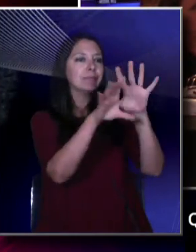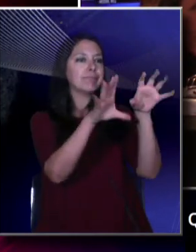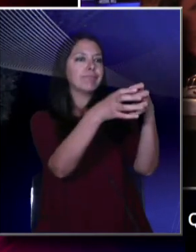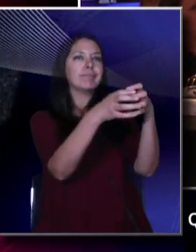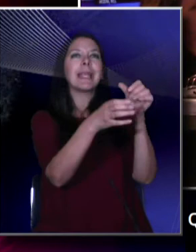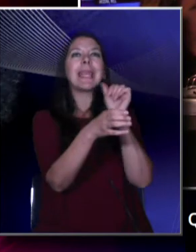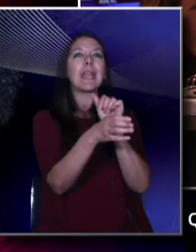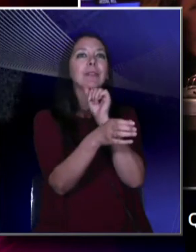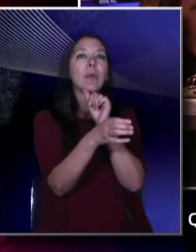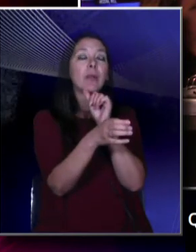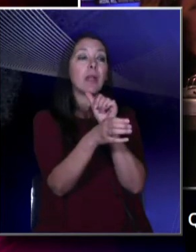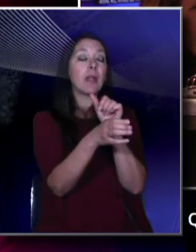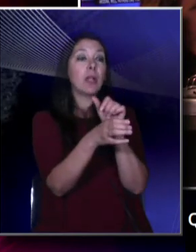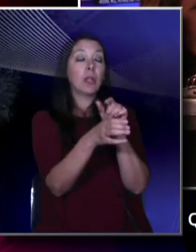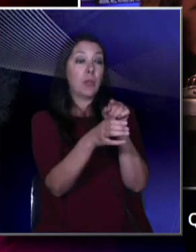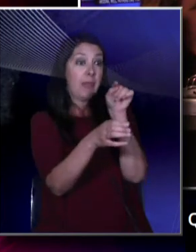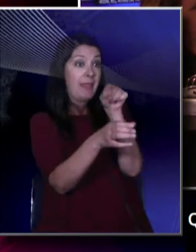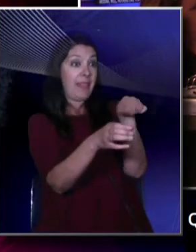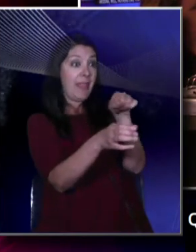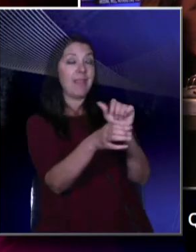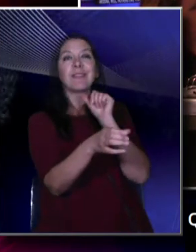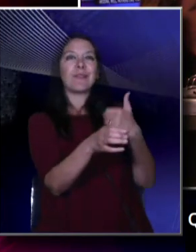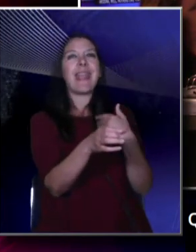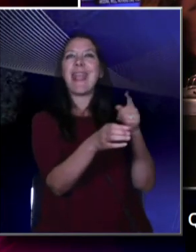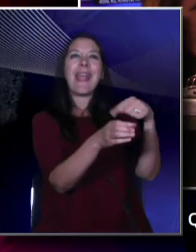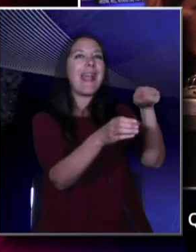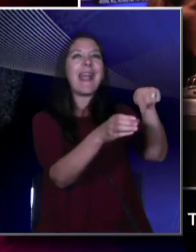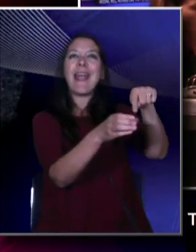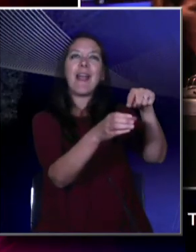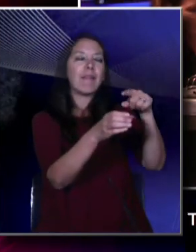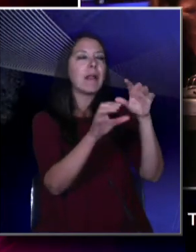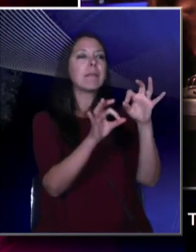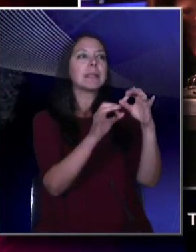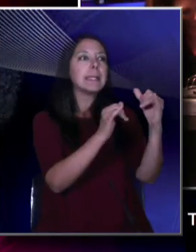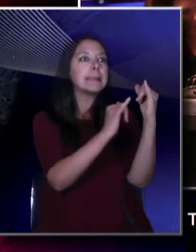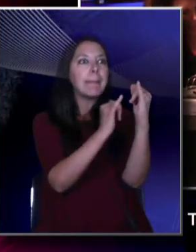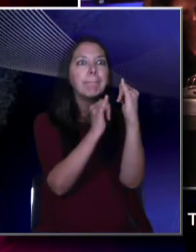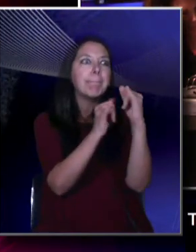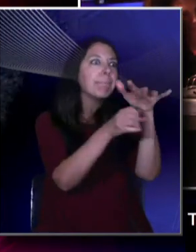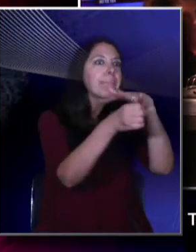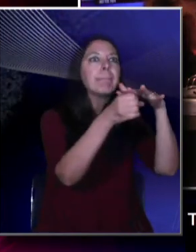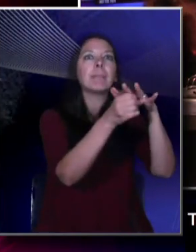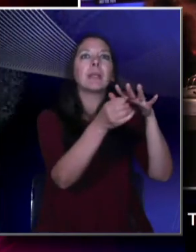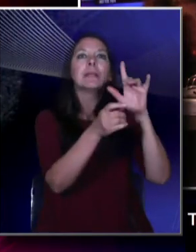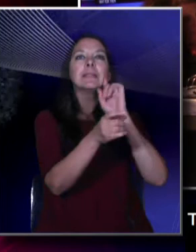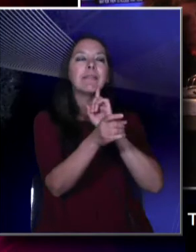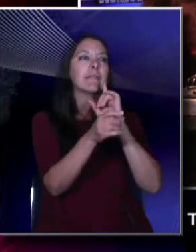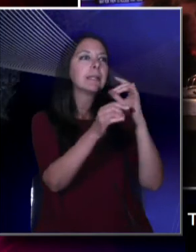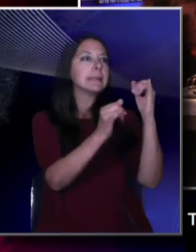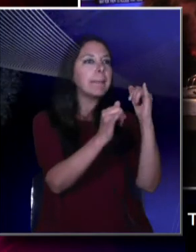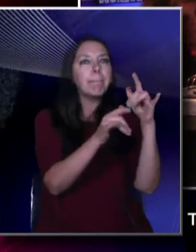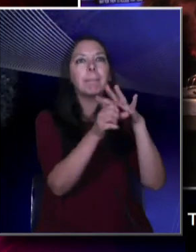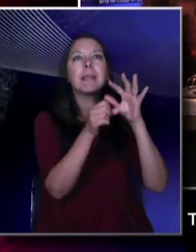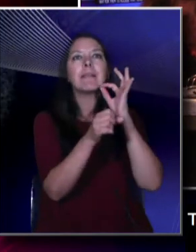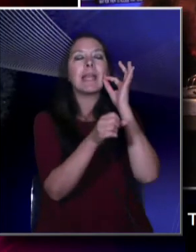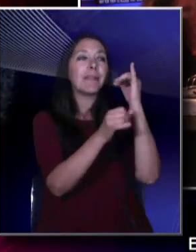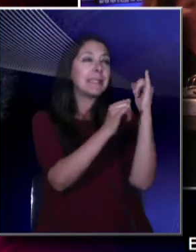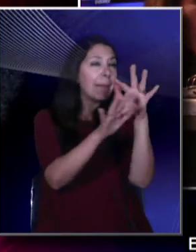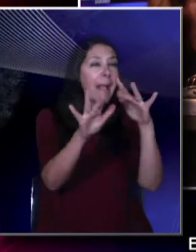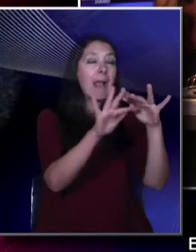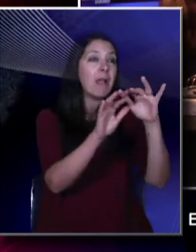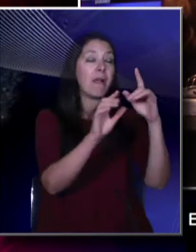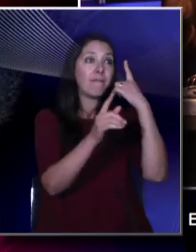nothing like that is nearby. And the only way for them to access that kind of academic environment is